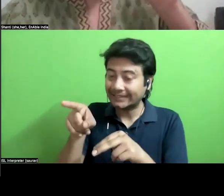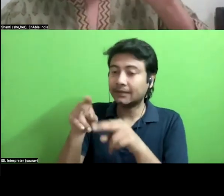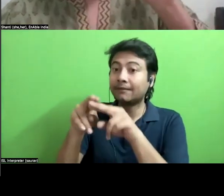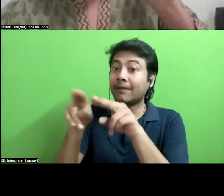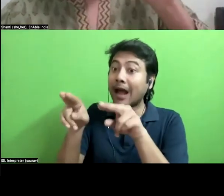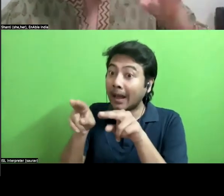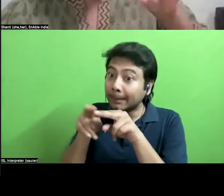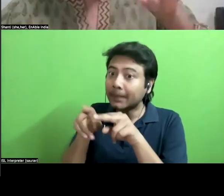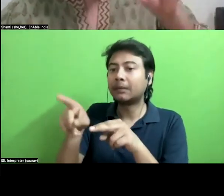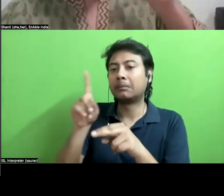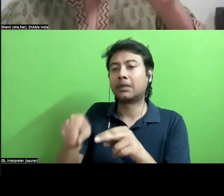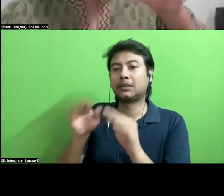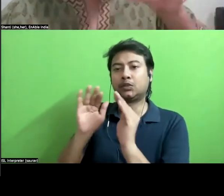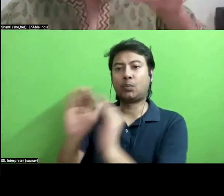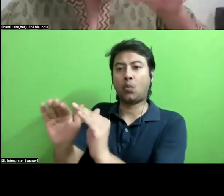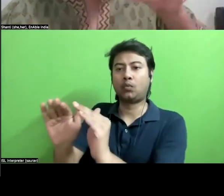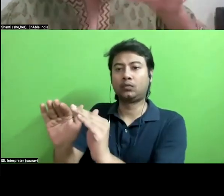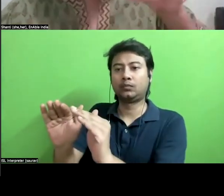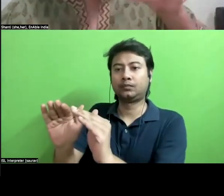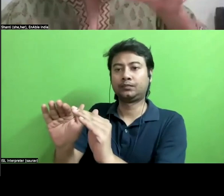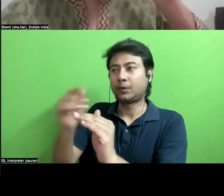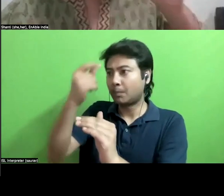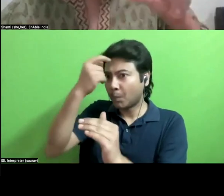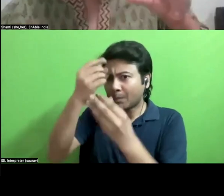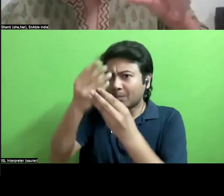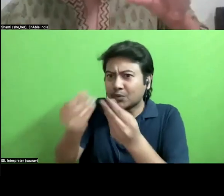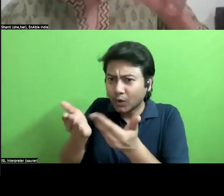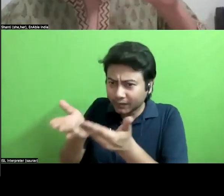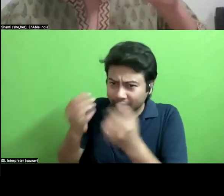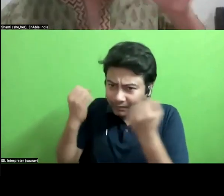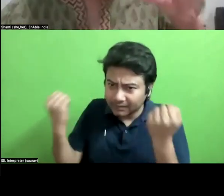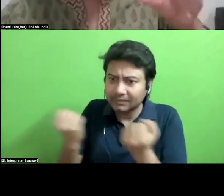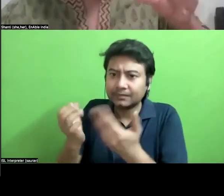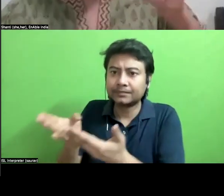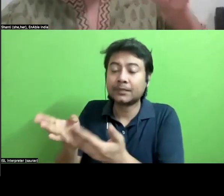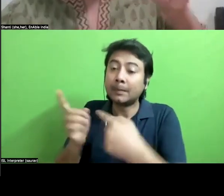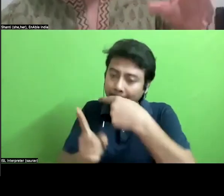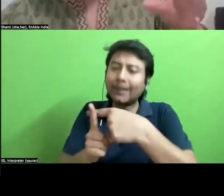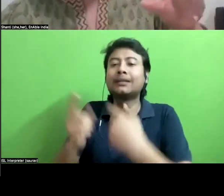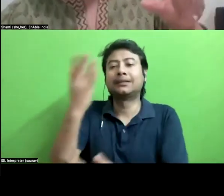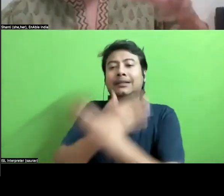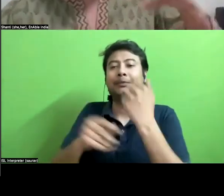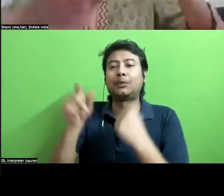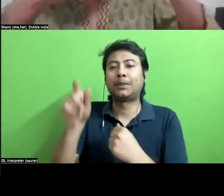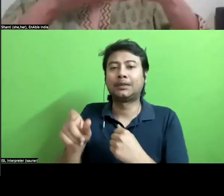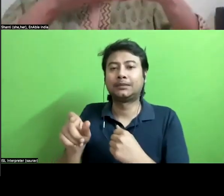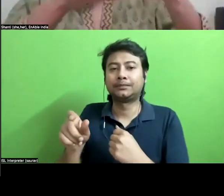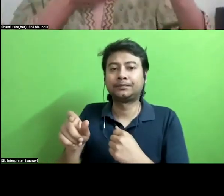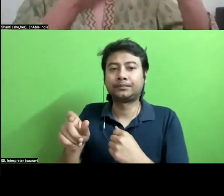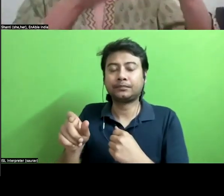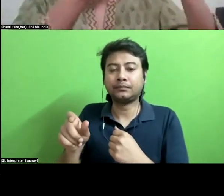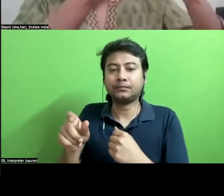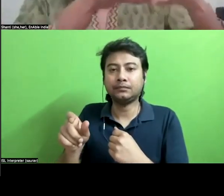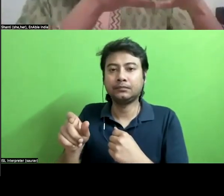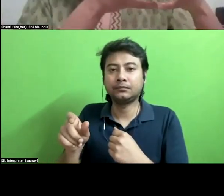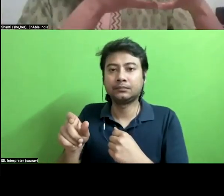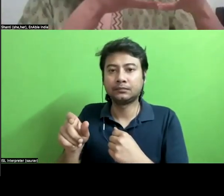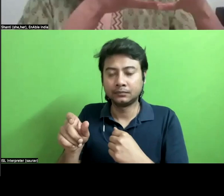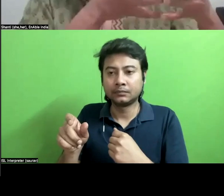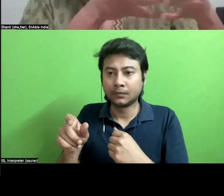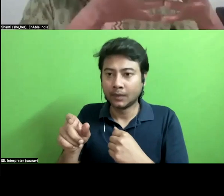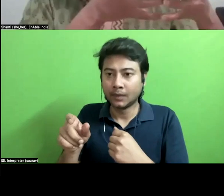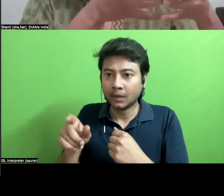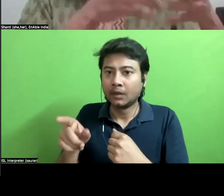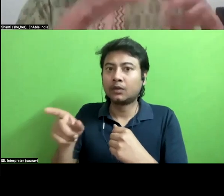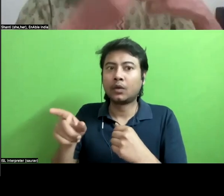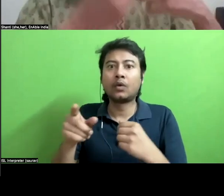problem. What they do as part of the social integration project, which they do in the